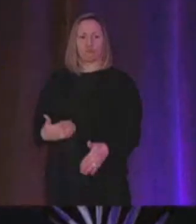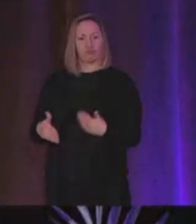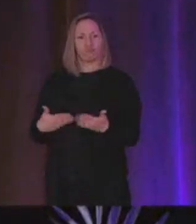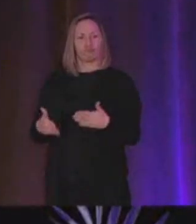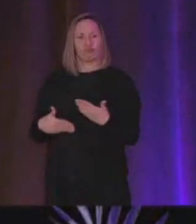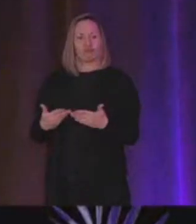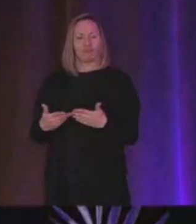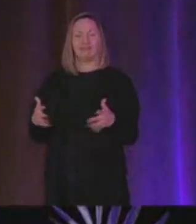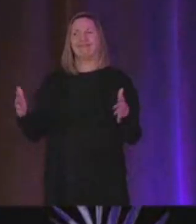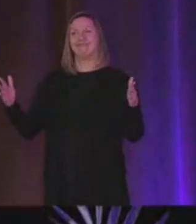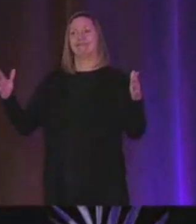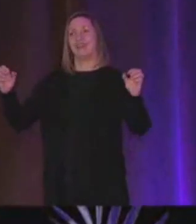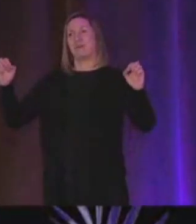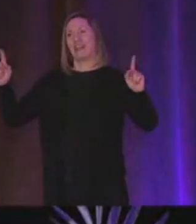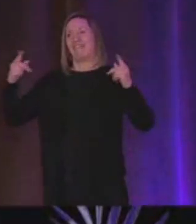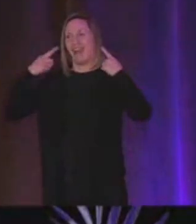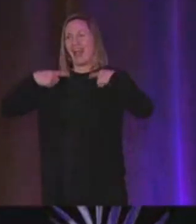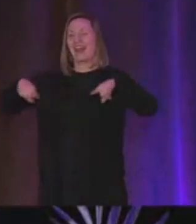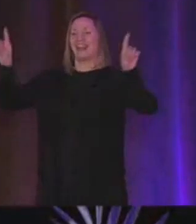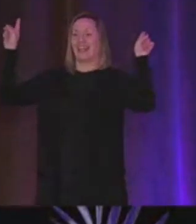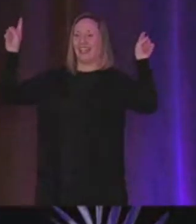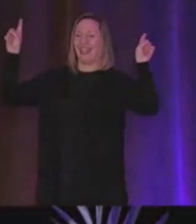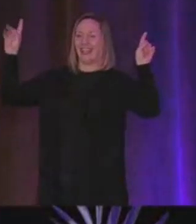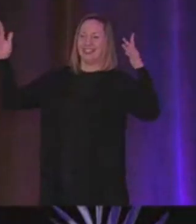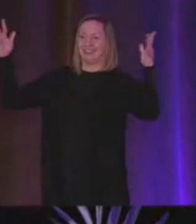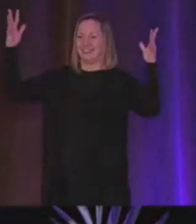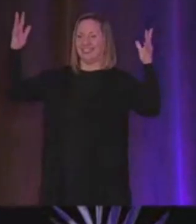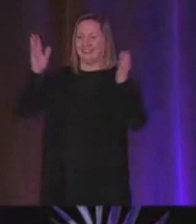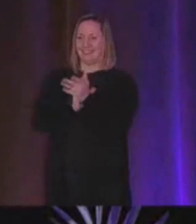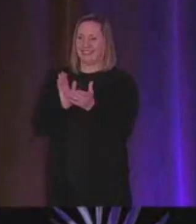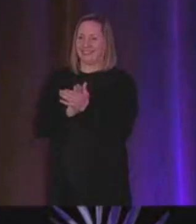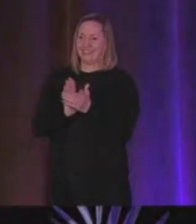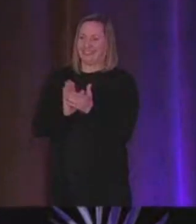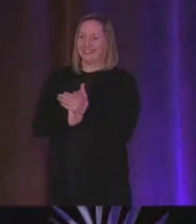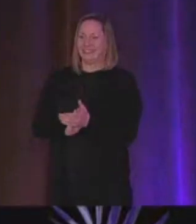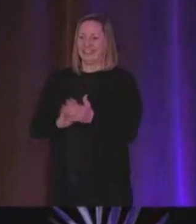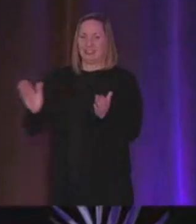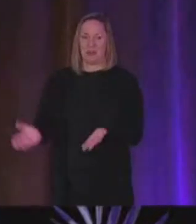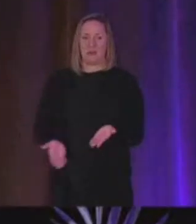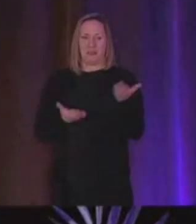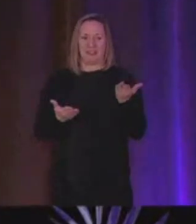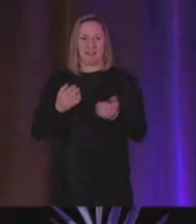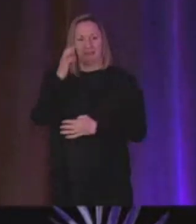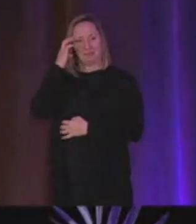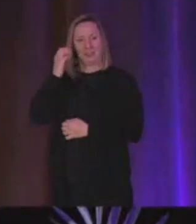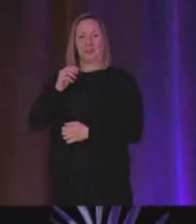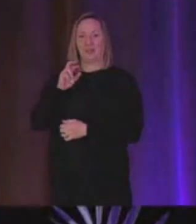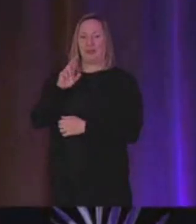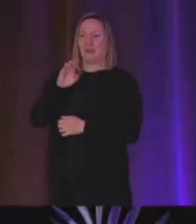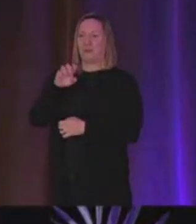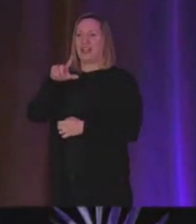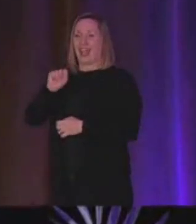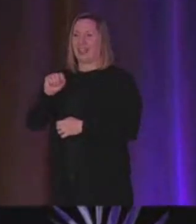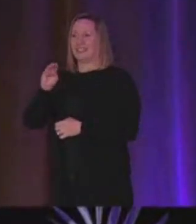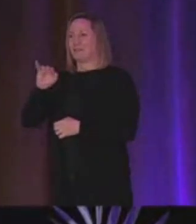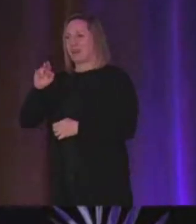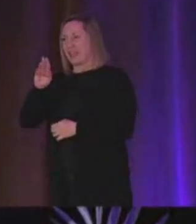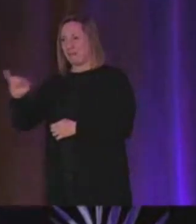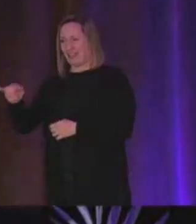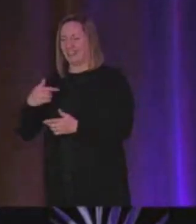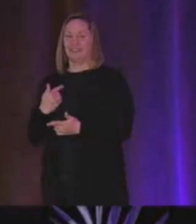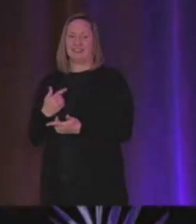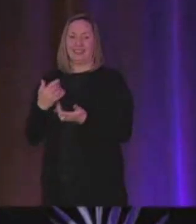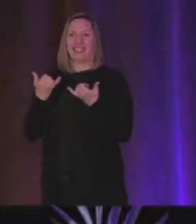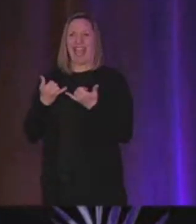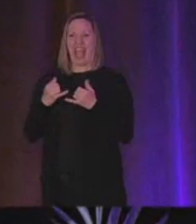Yeah. Okay, finally. Welcome to React Miami, everyone. Okay, now it's time for a quick